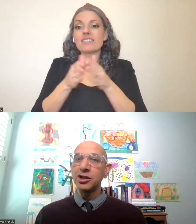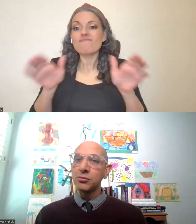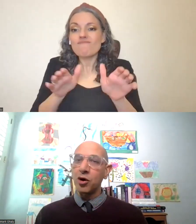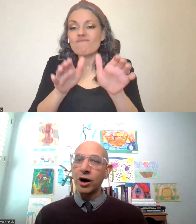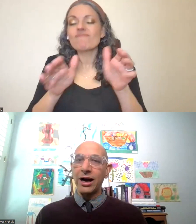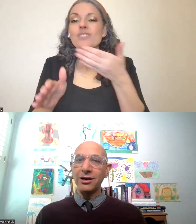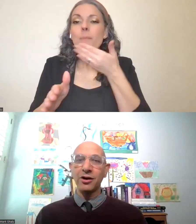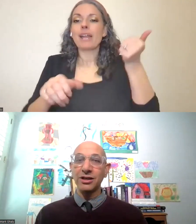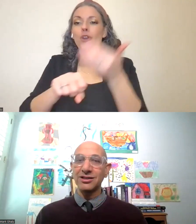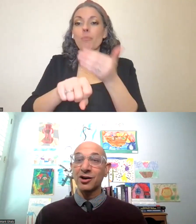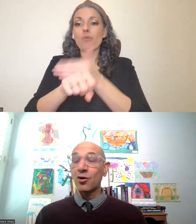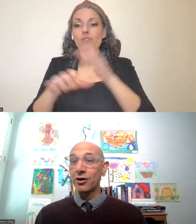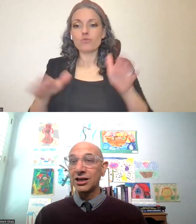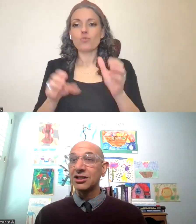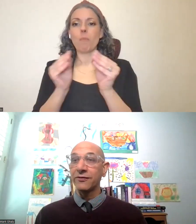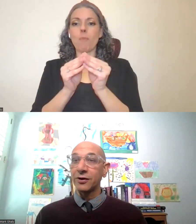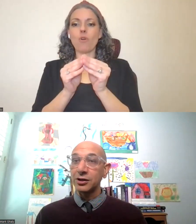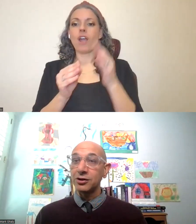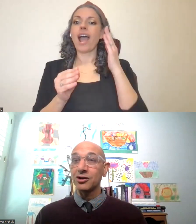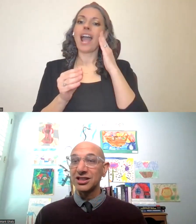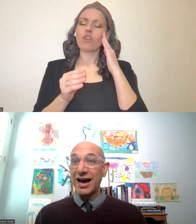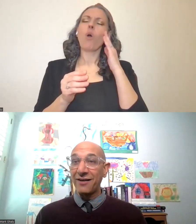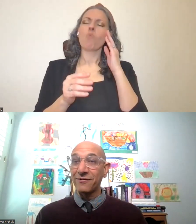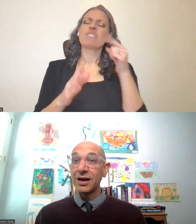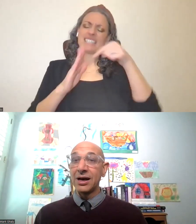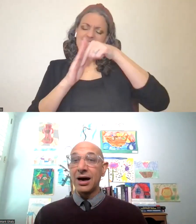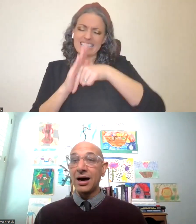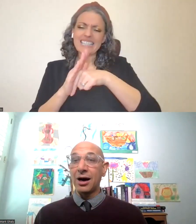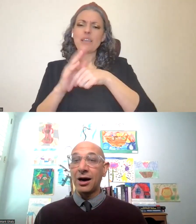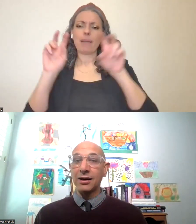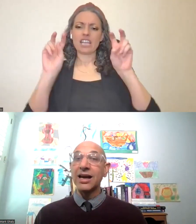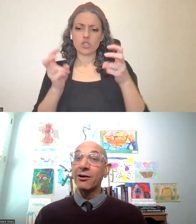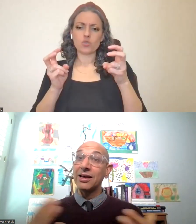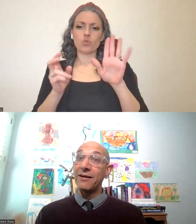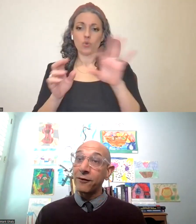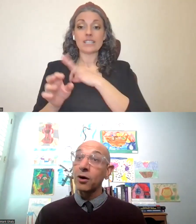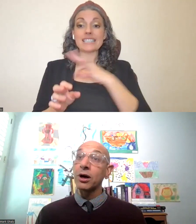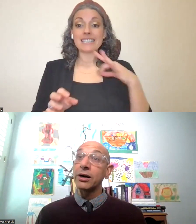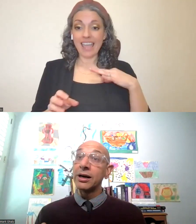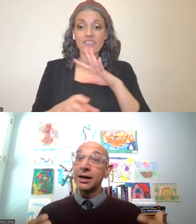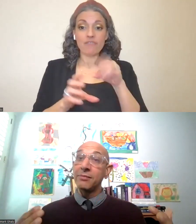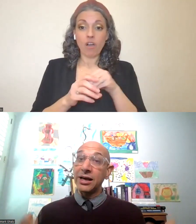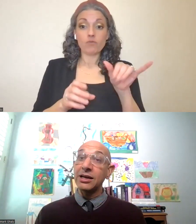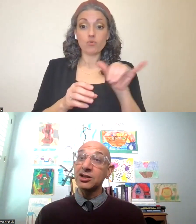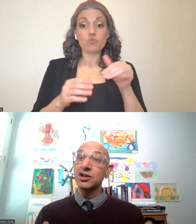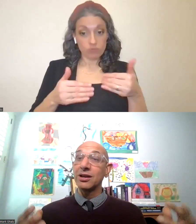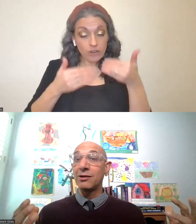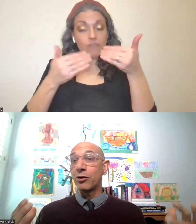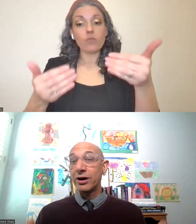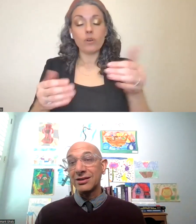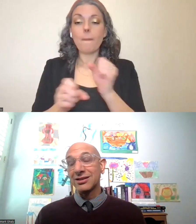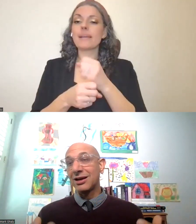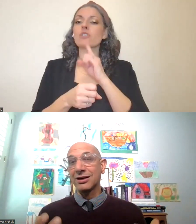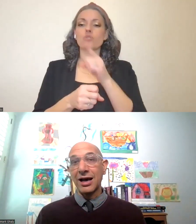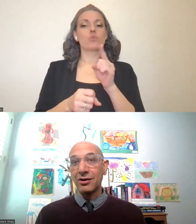better and do more. I know this is a core issue for you, your staff. Carry that forward in making sure that